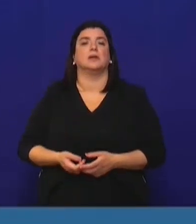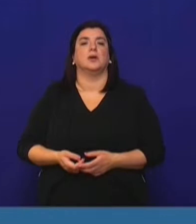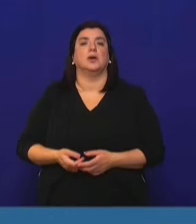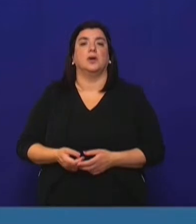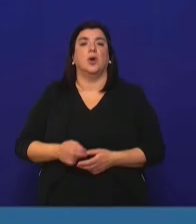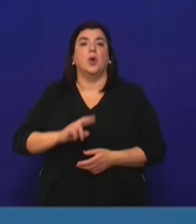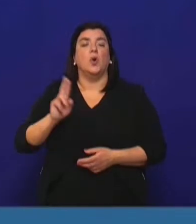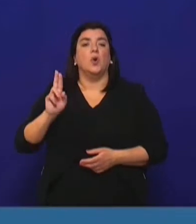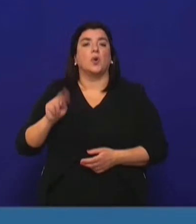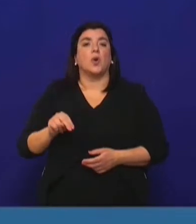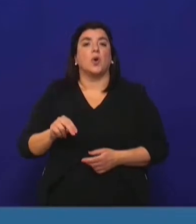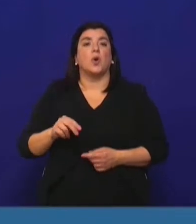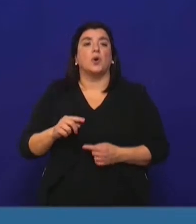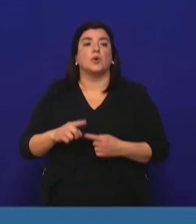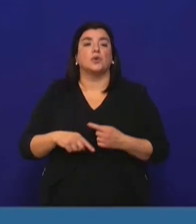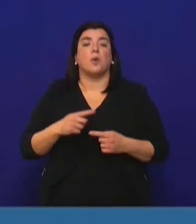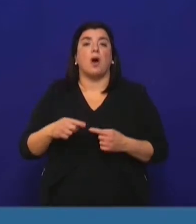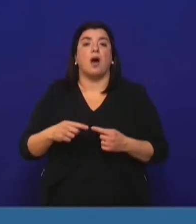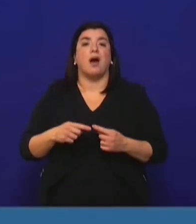il-procurement ta' tilqimiet oħra bħal